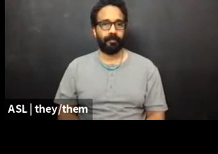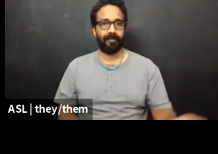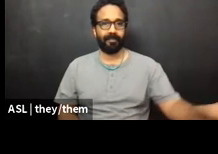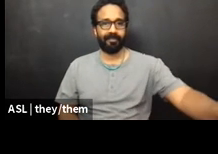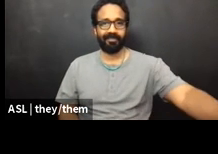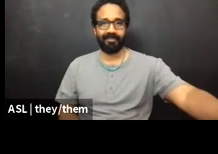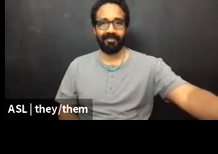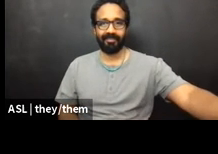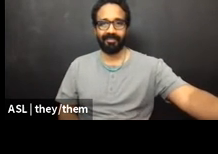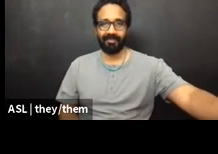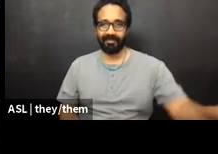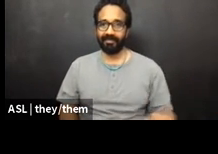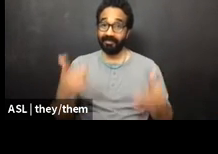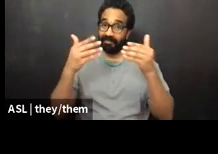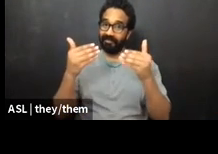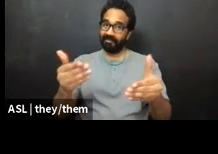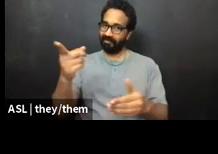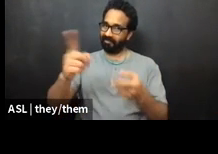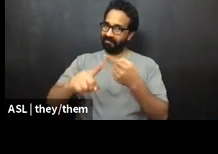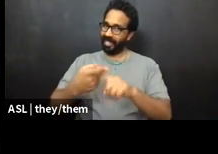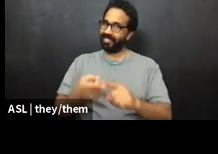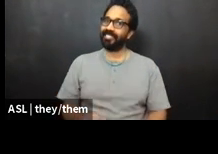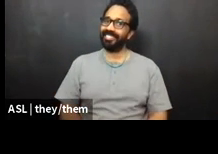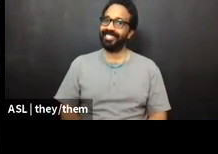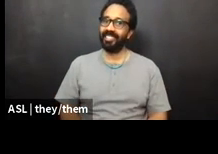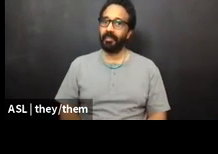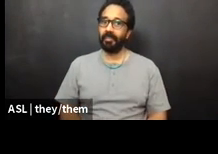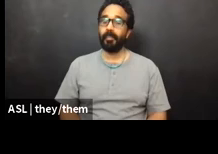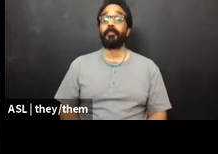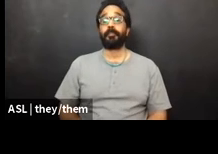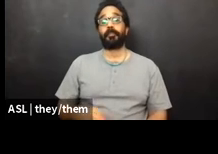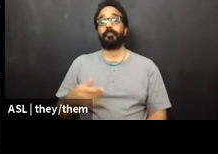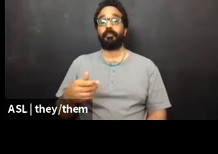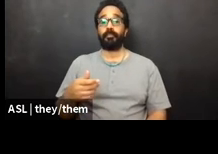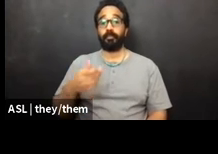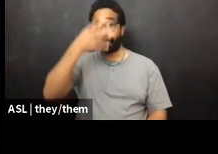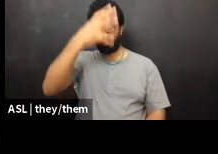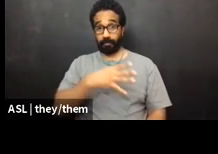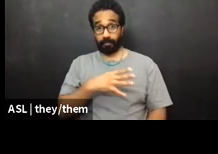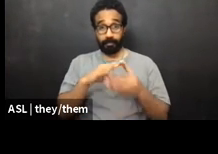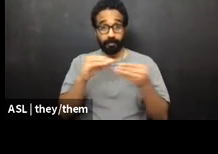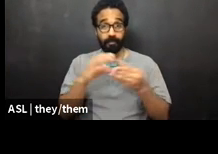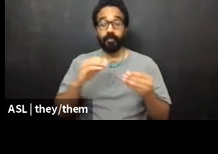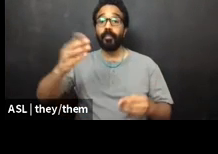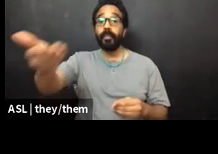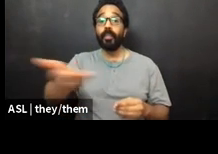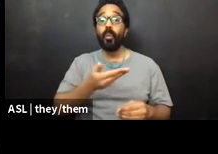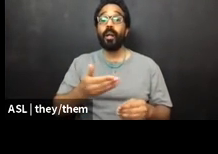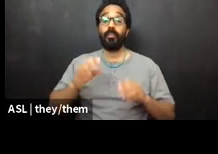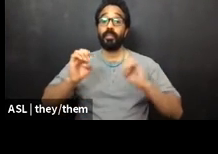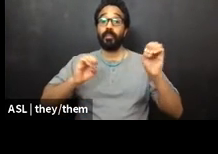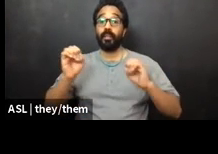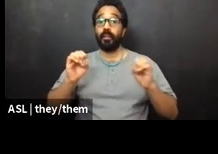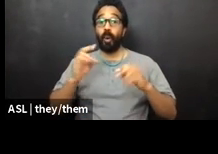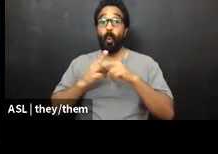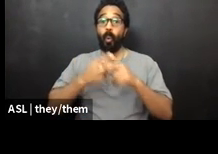Go ahead, Ali, or friend. So welcome everybody to this experiment that we're calling Conversation as